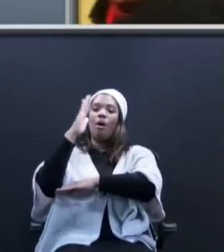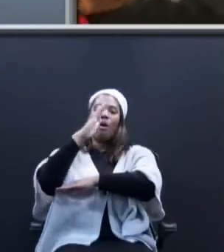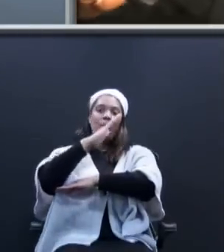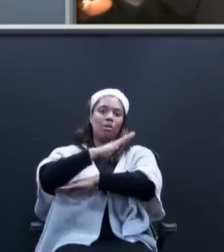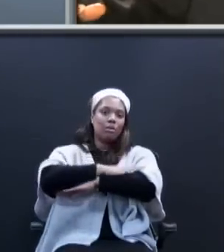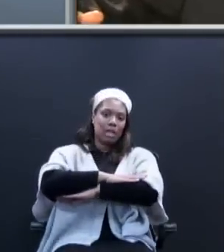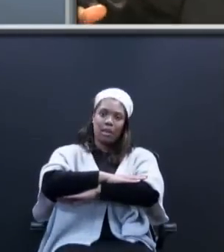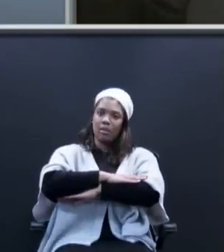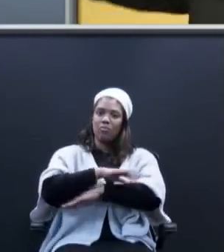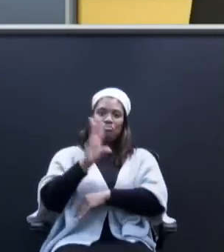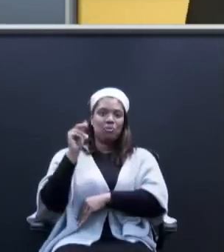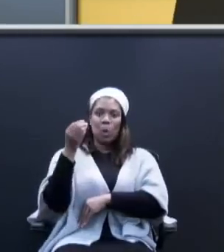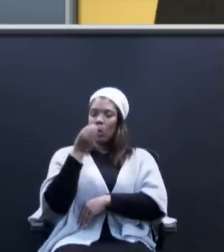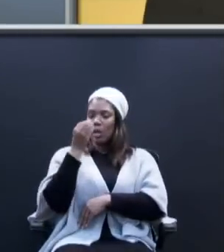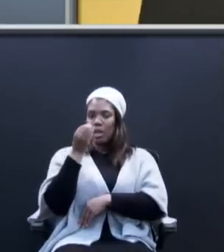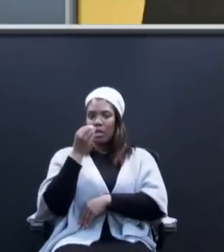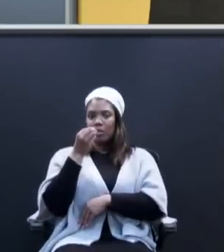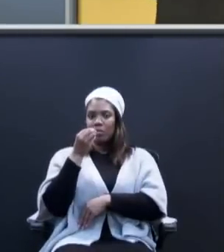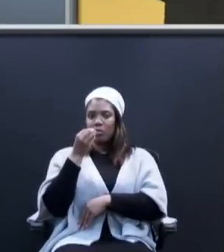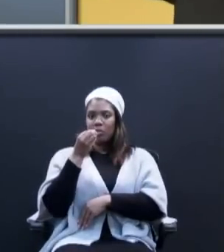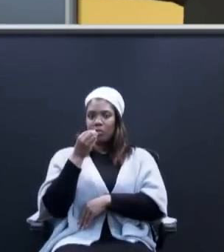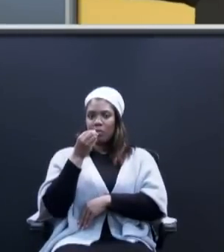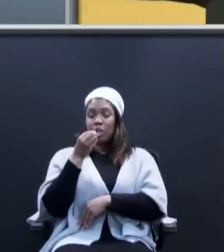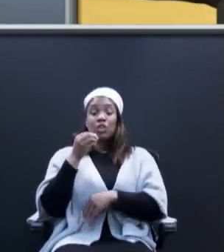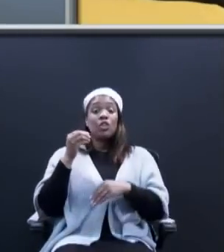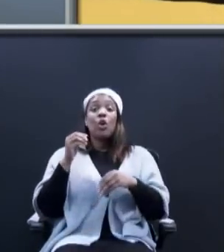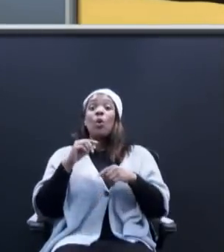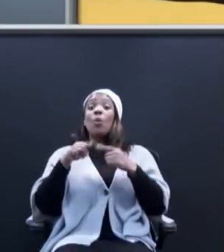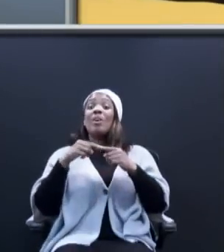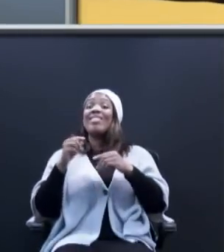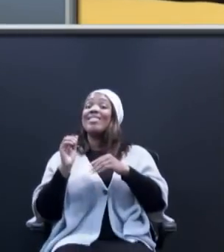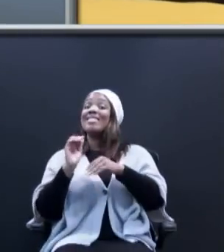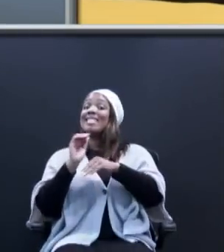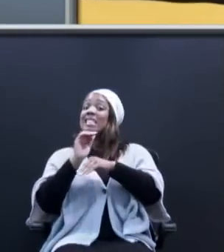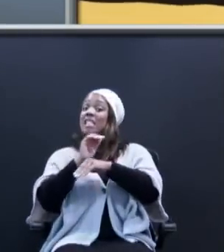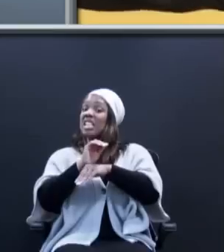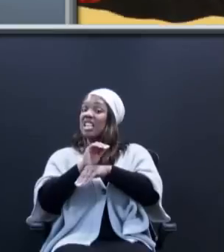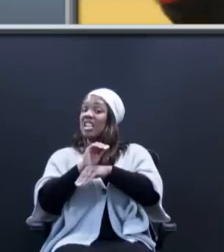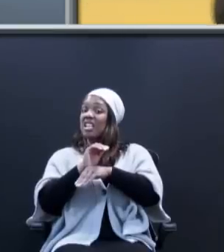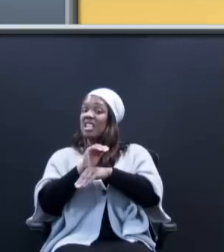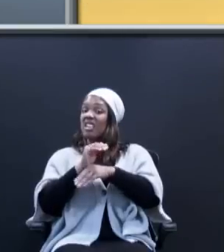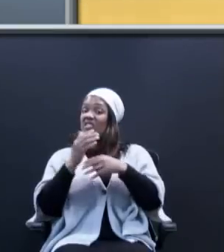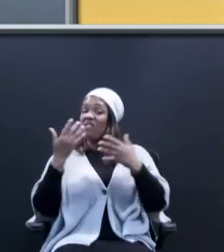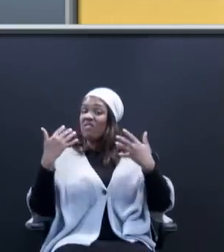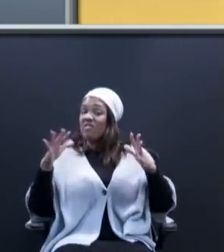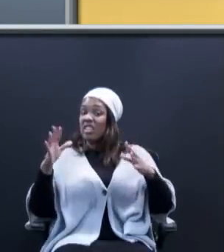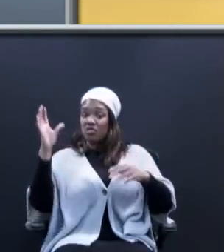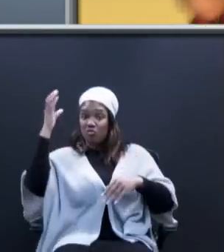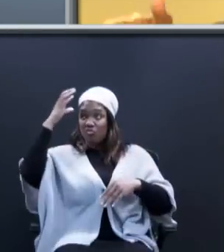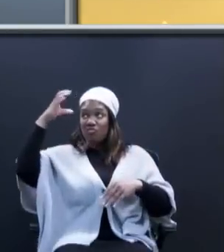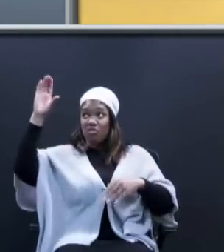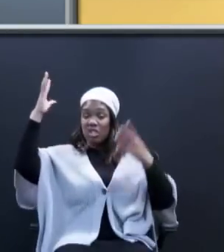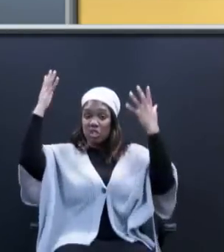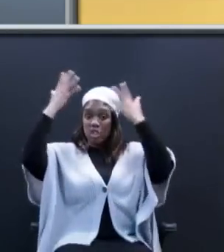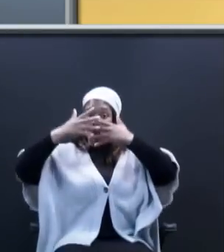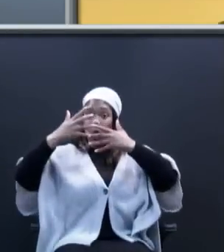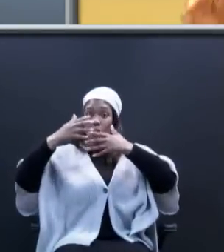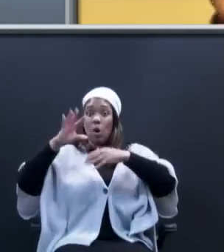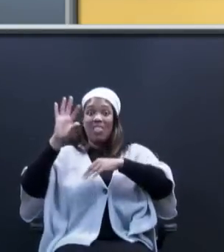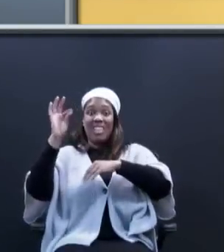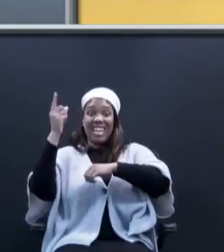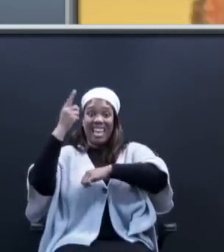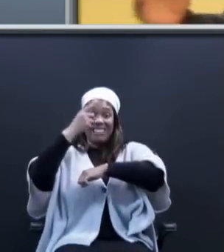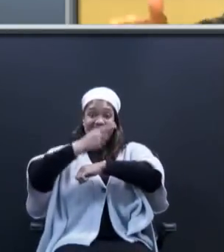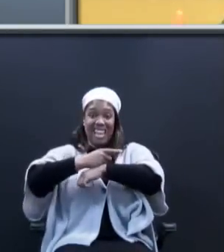on the ninth day, that begins the tenth day. So from even to evening, that means